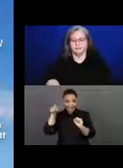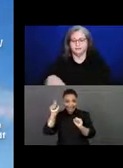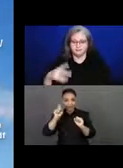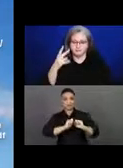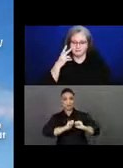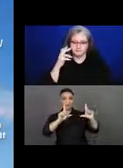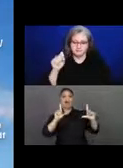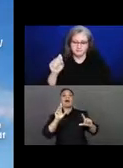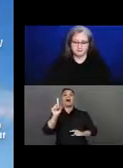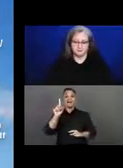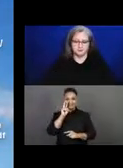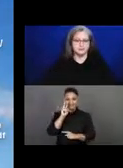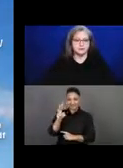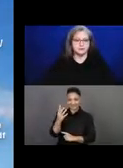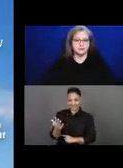see it.